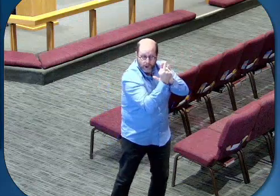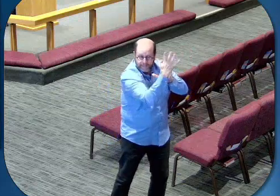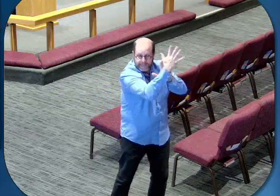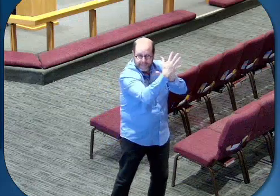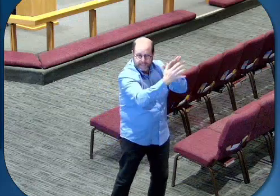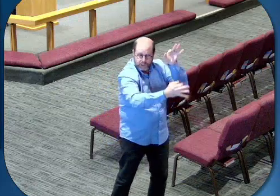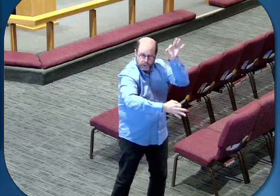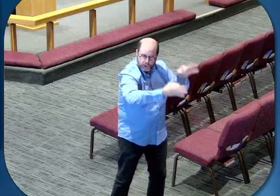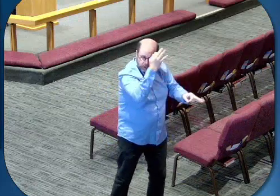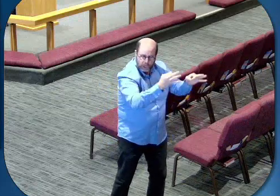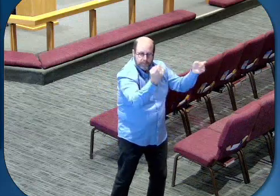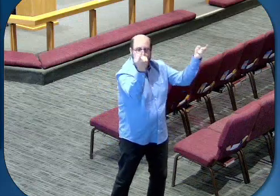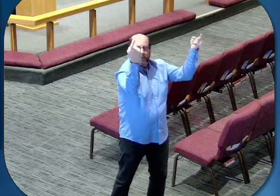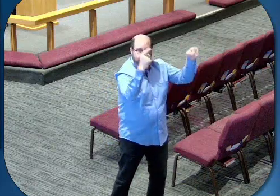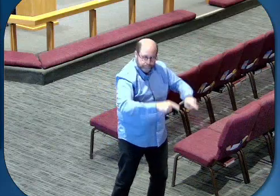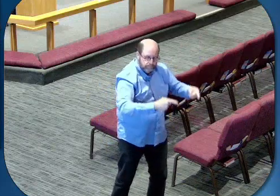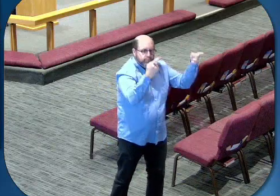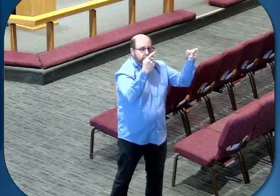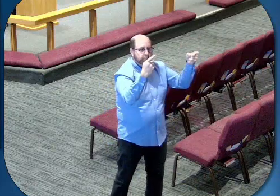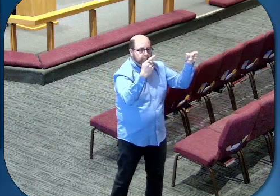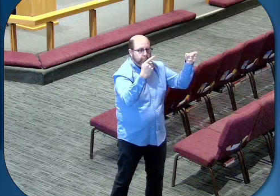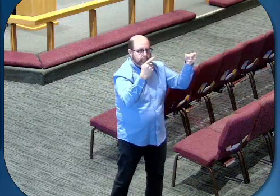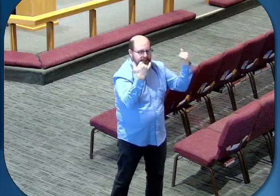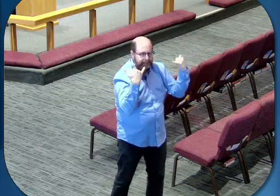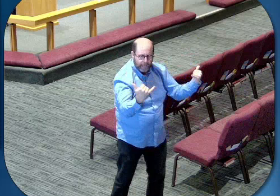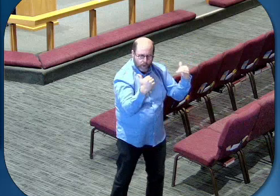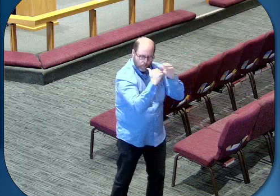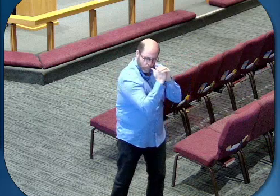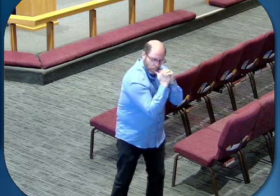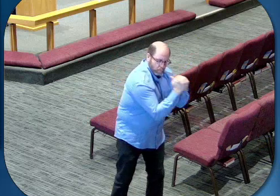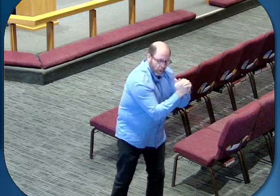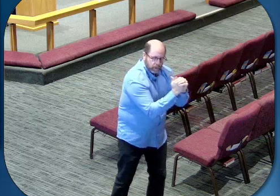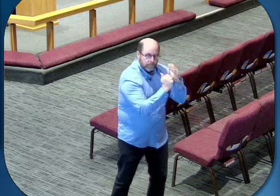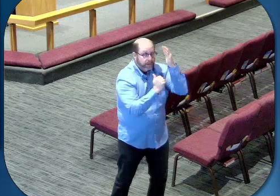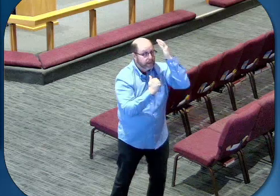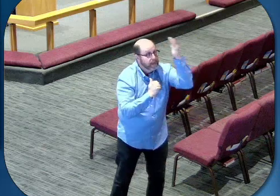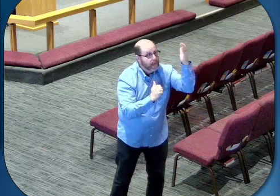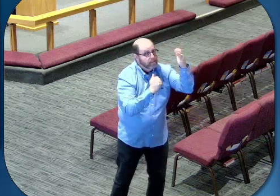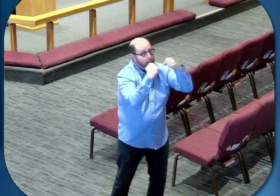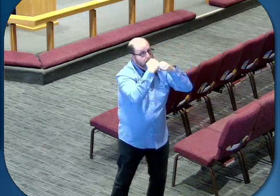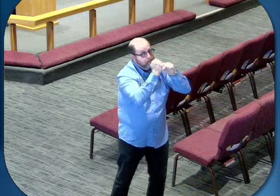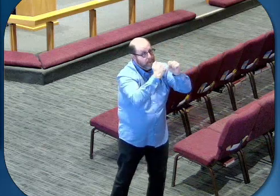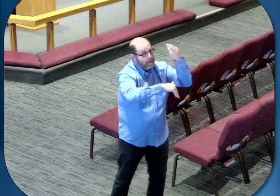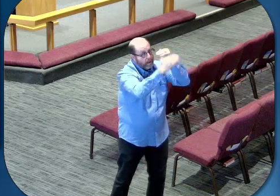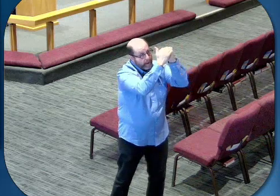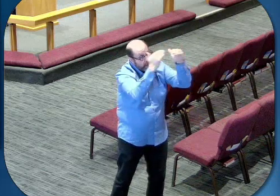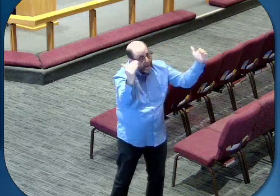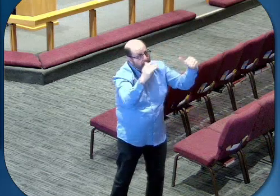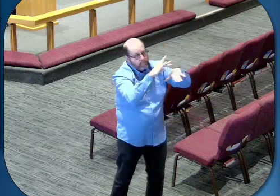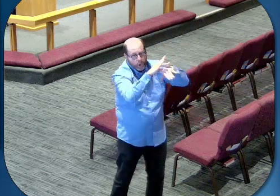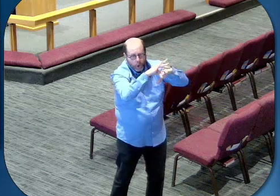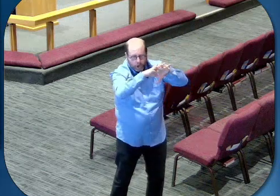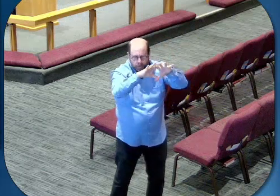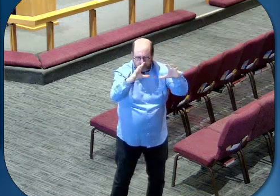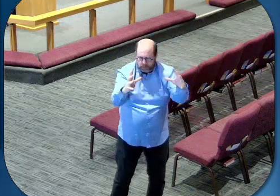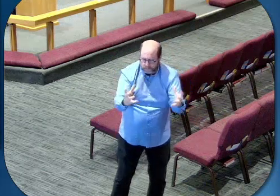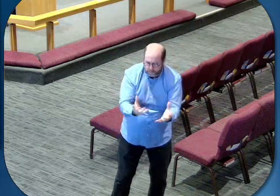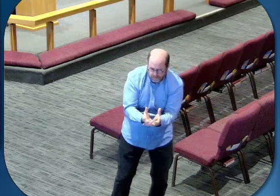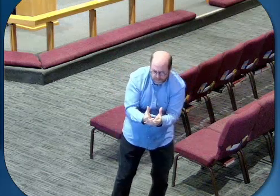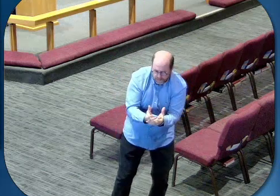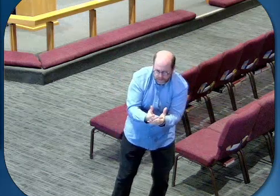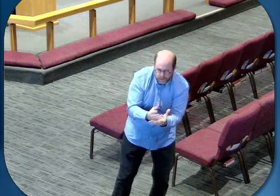come. And worship him who made heaven and earth, the sea and